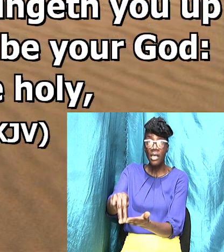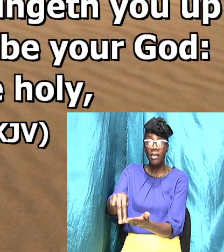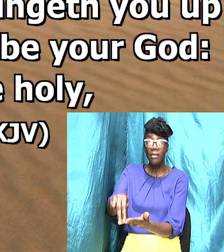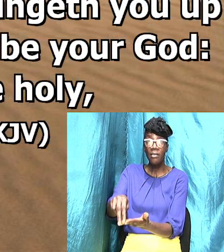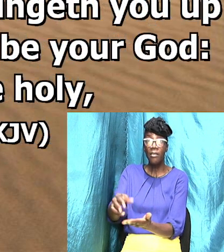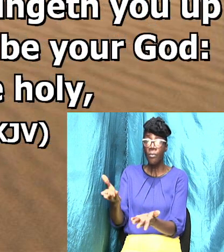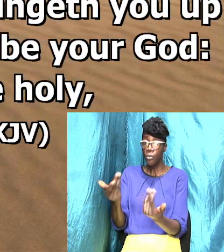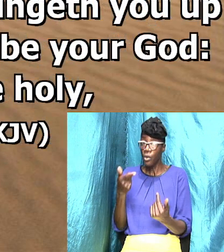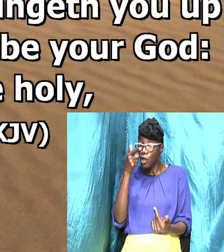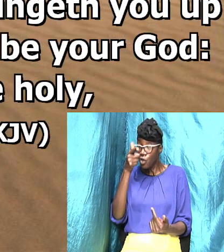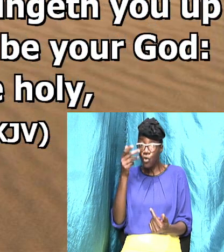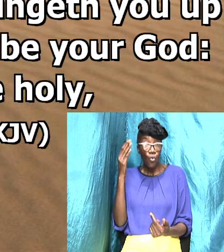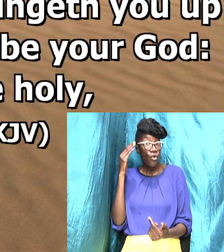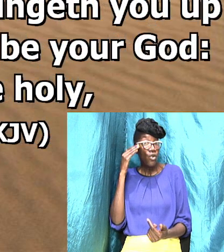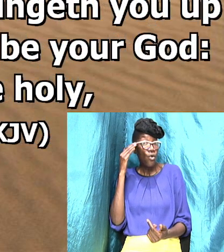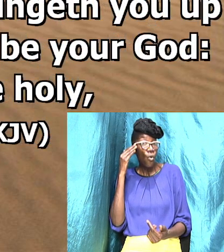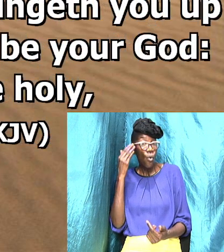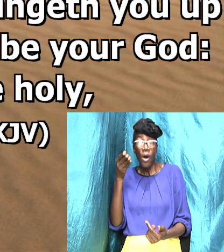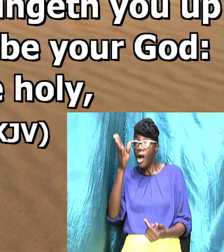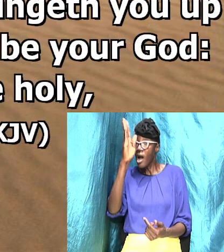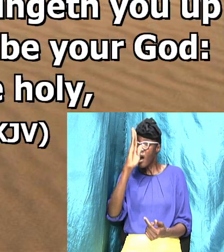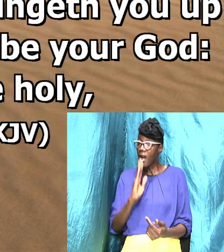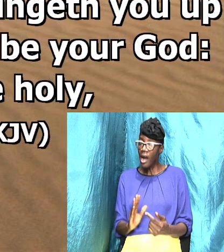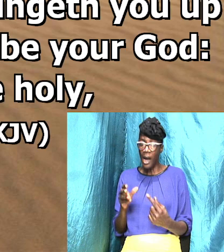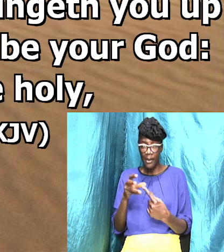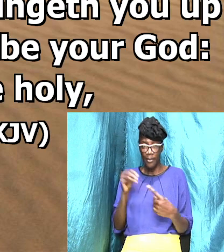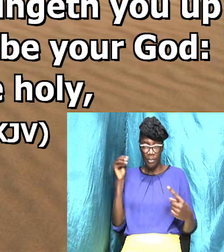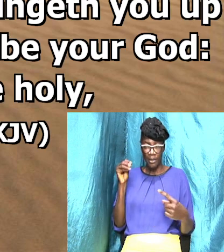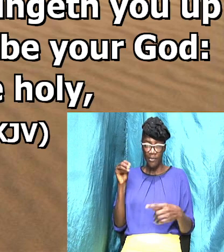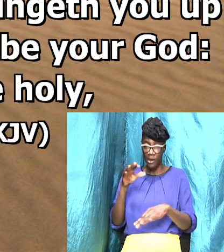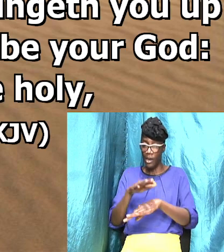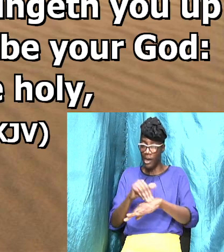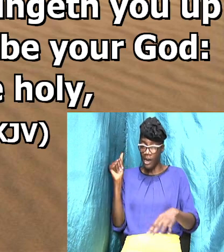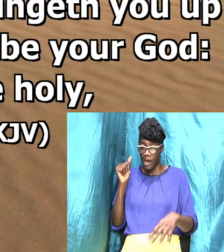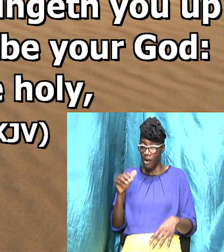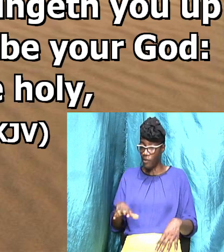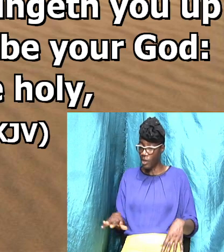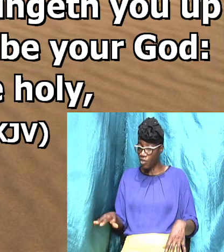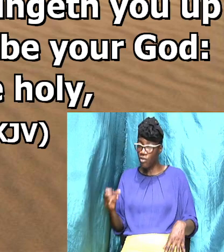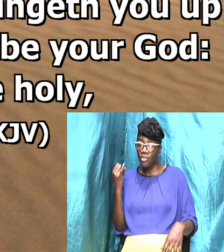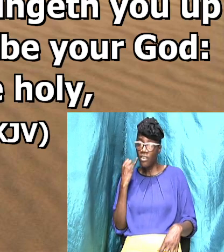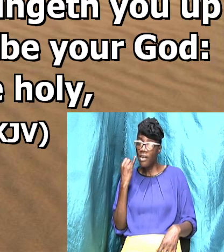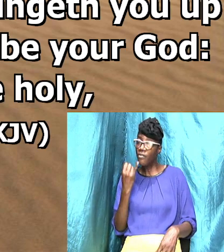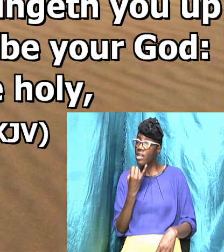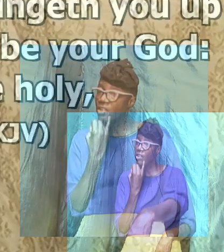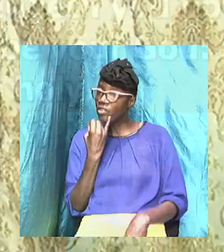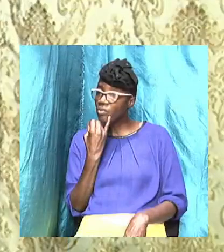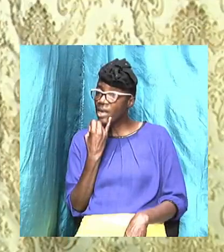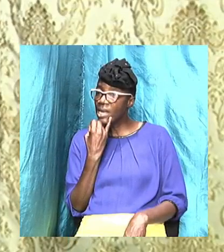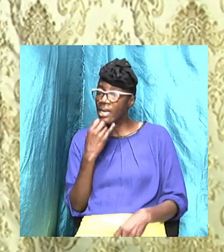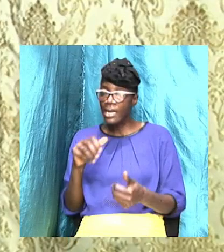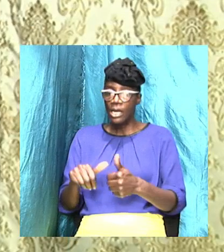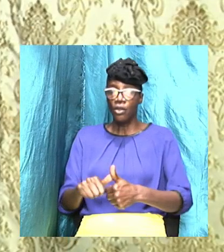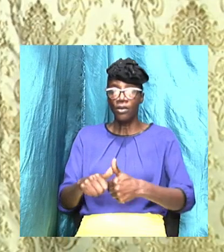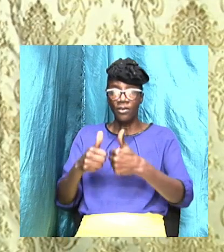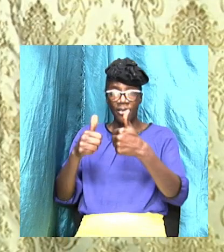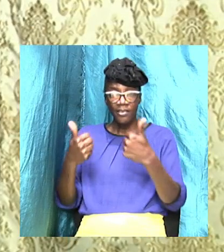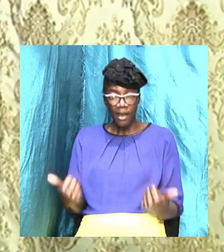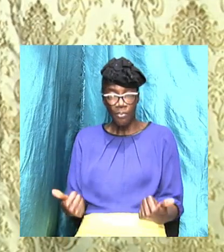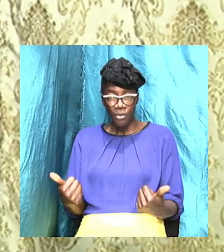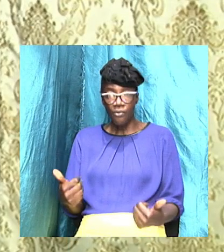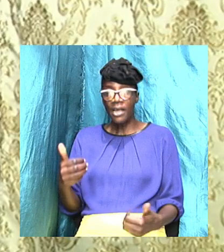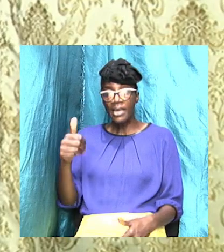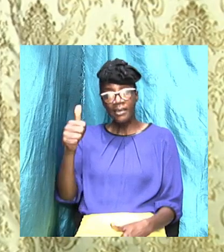I want us to know that God was specific. It was a call for the children of Israel to separate